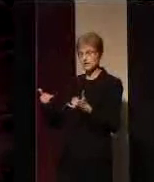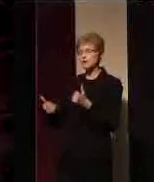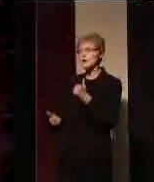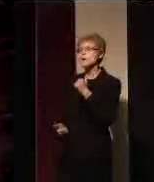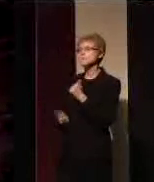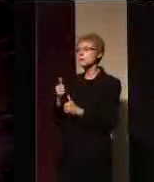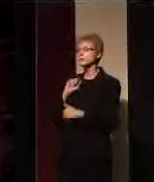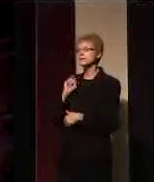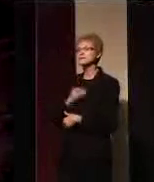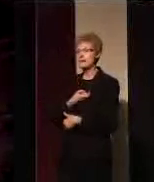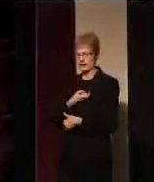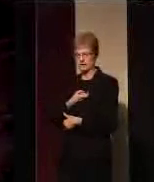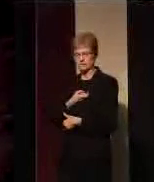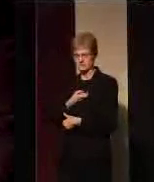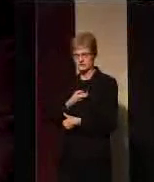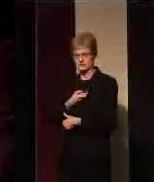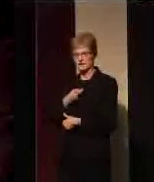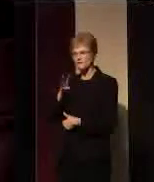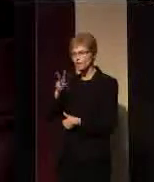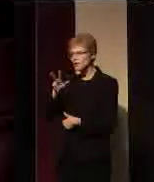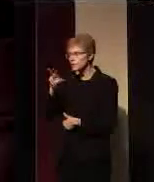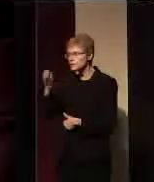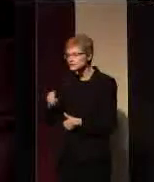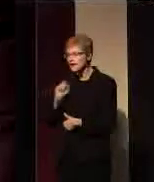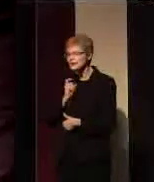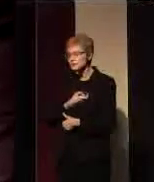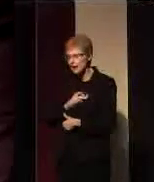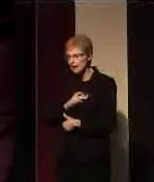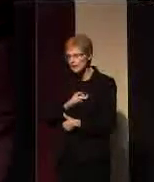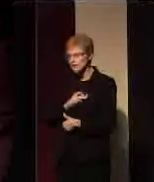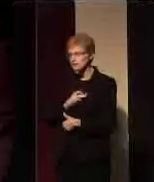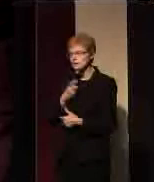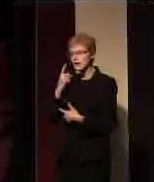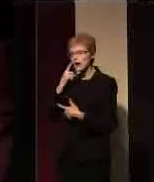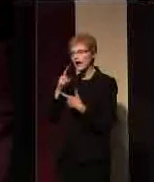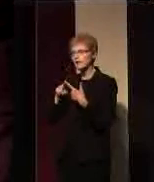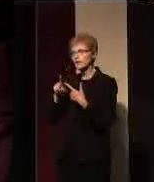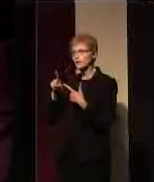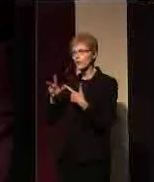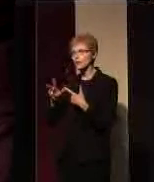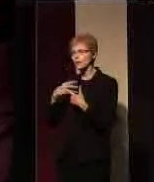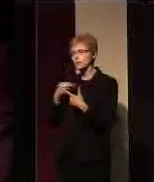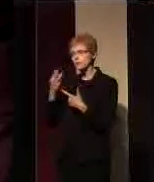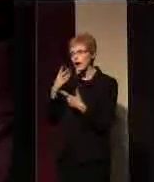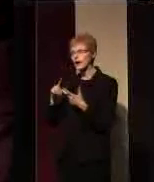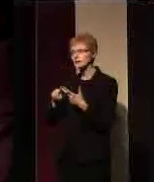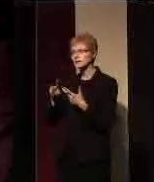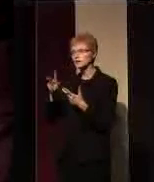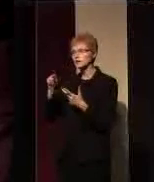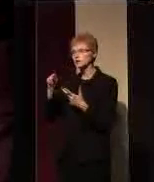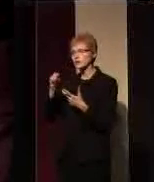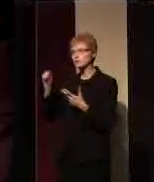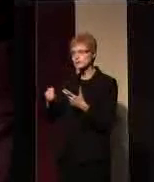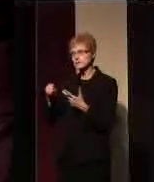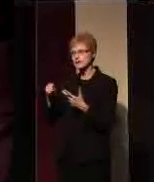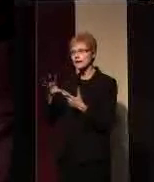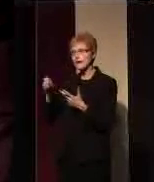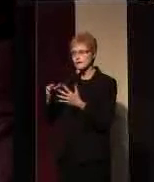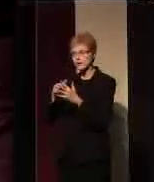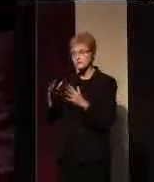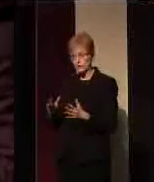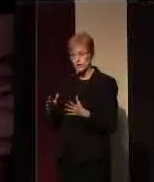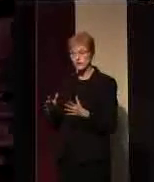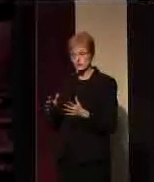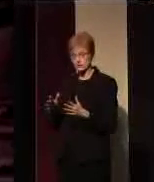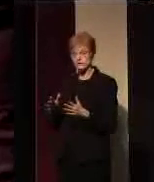majority Hispanic. It's 43% Hispanic, I believe about one-third white, 20% African American,